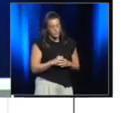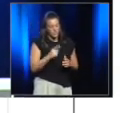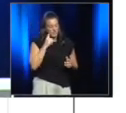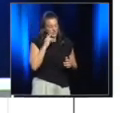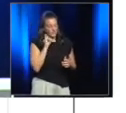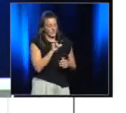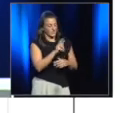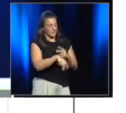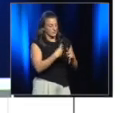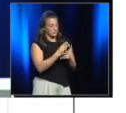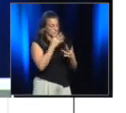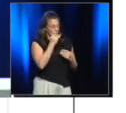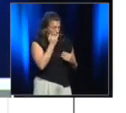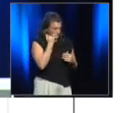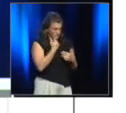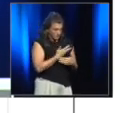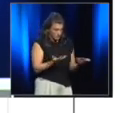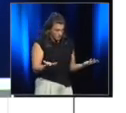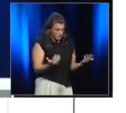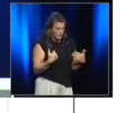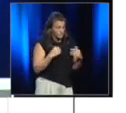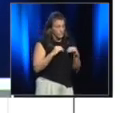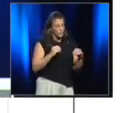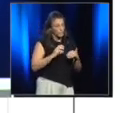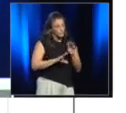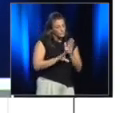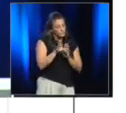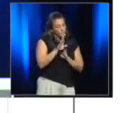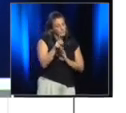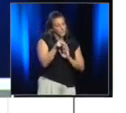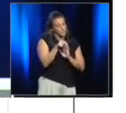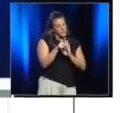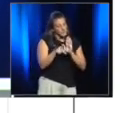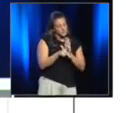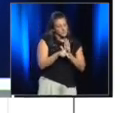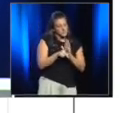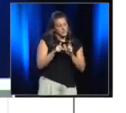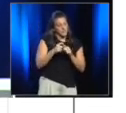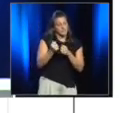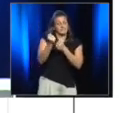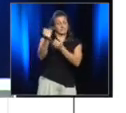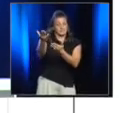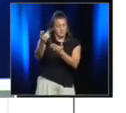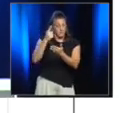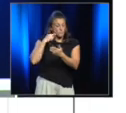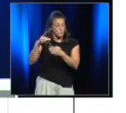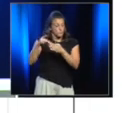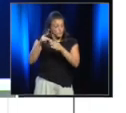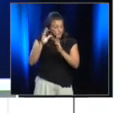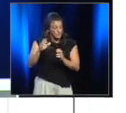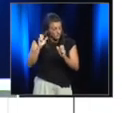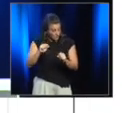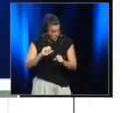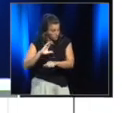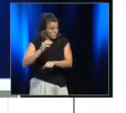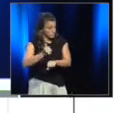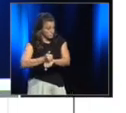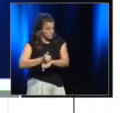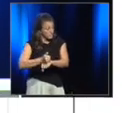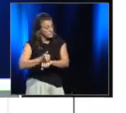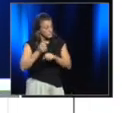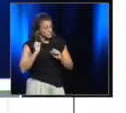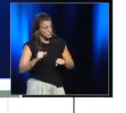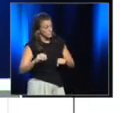information, coming up with policy levers that we can pull to try and make a difference to what the seals are doing is going to be